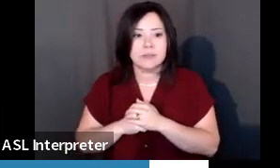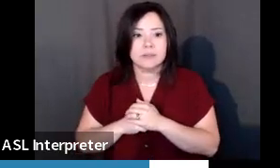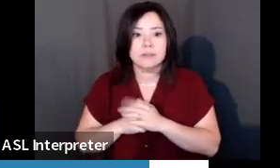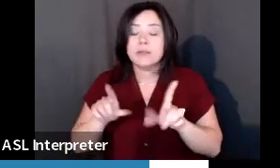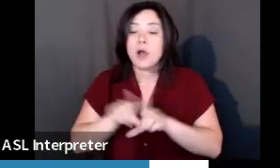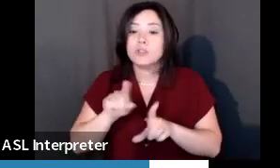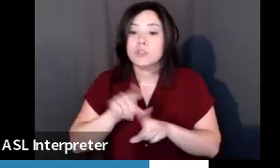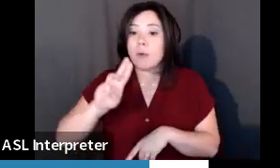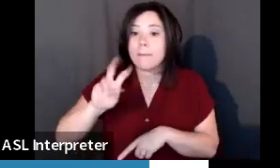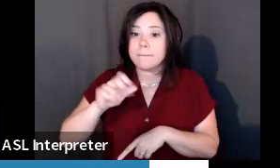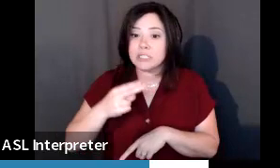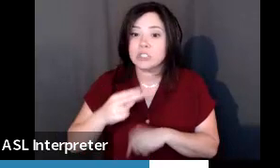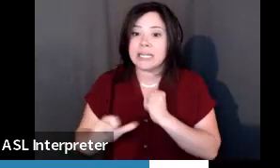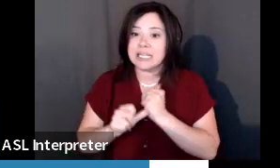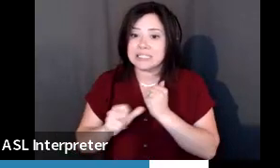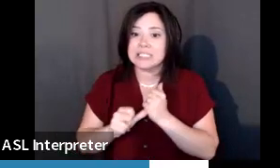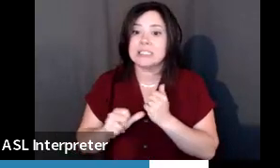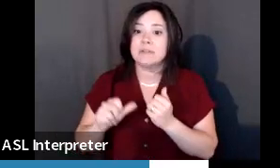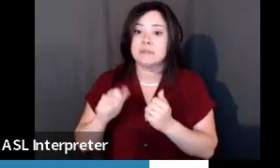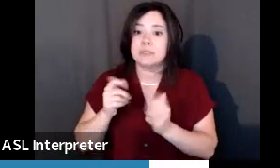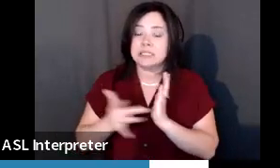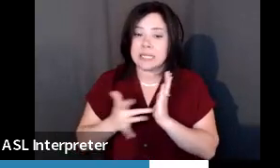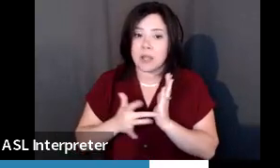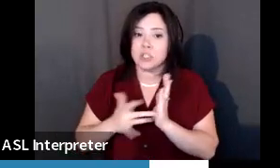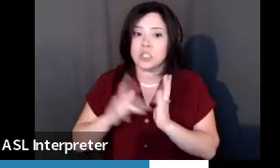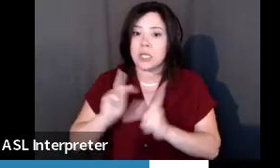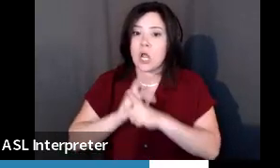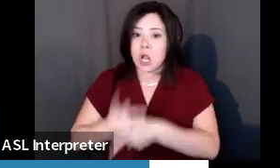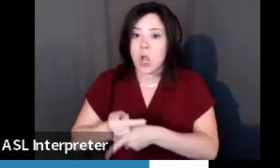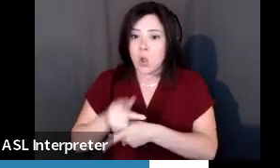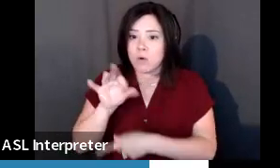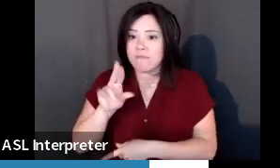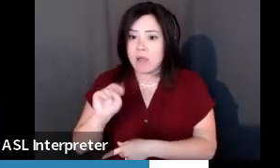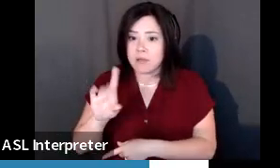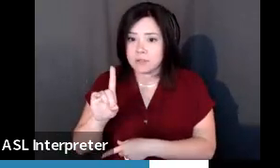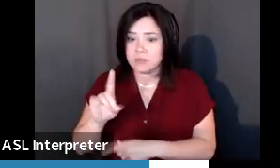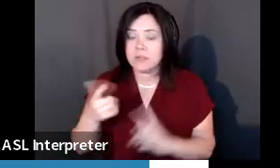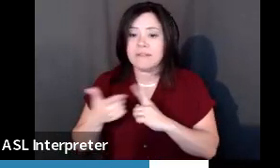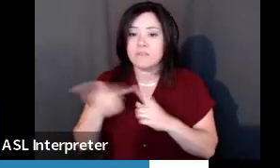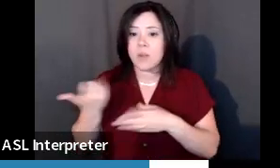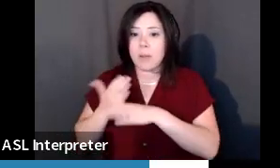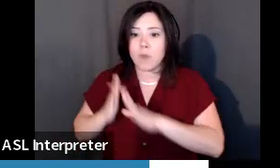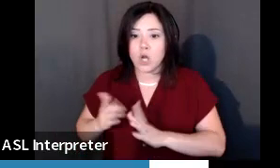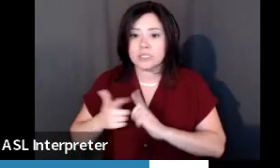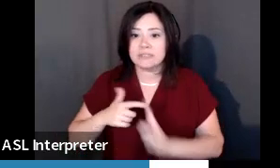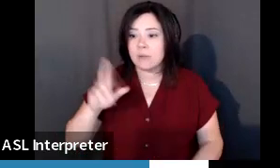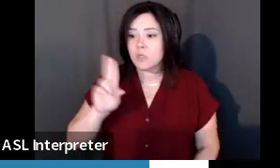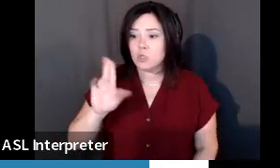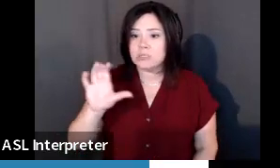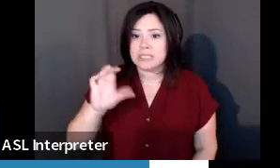Assistive Technology Loan Fund, and that's with our partners at the UCP of